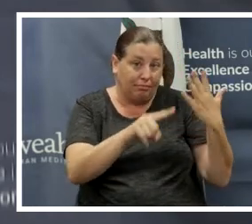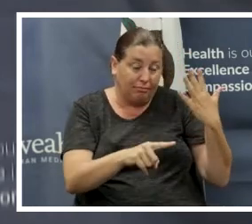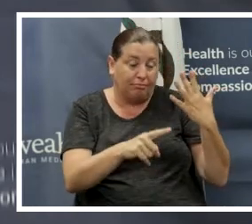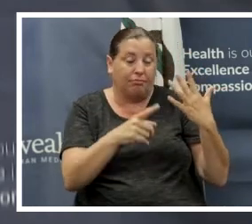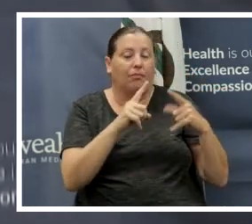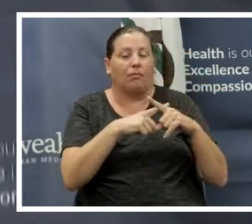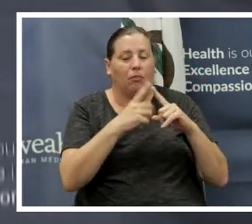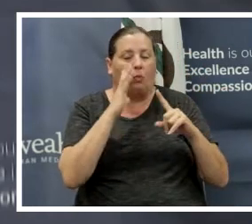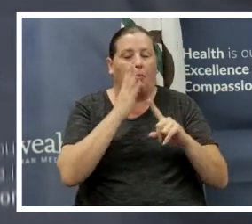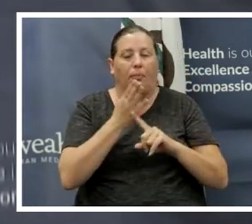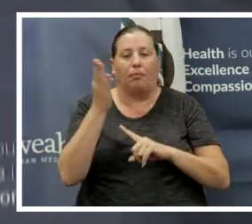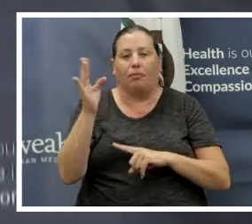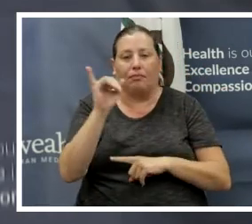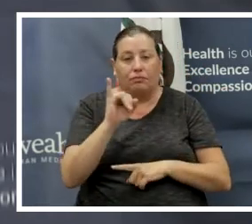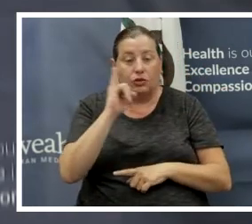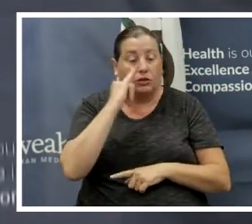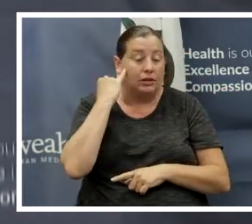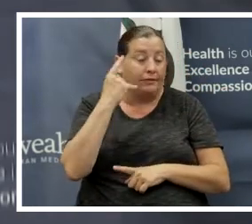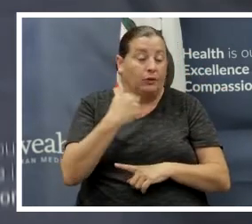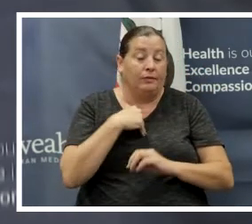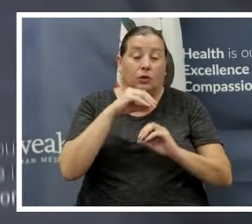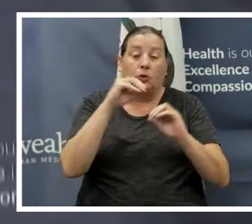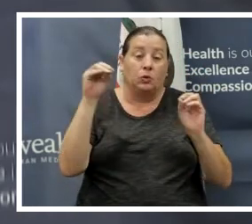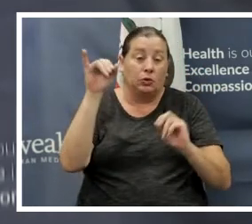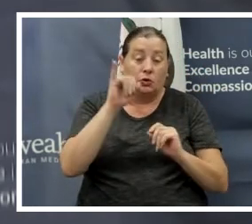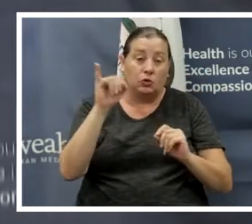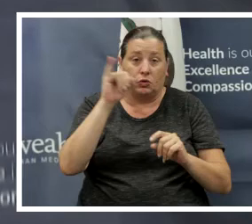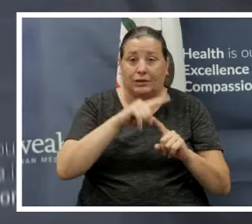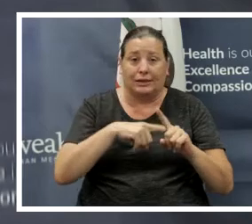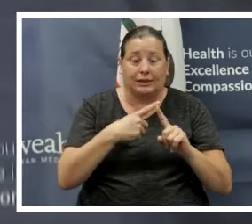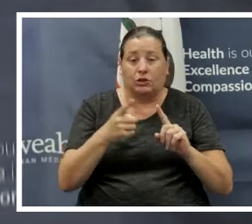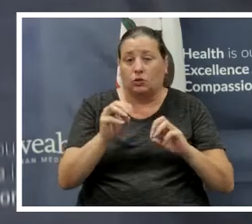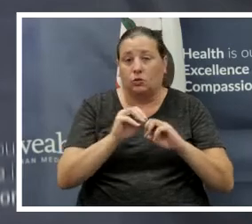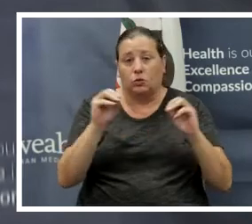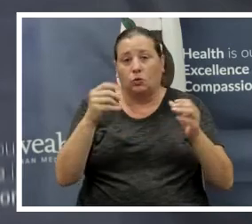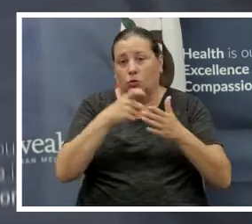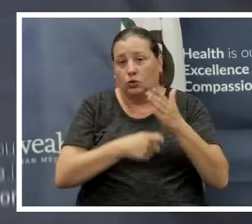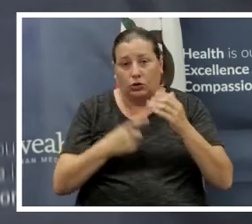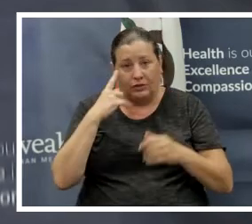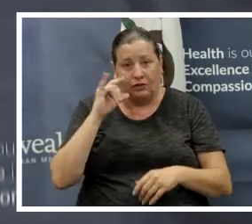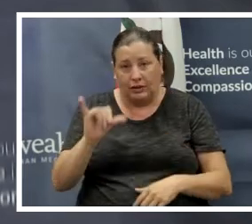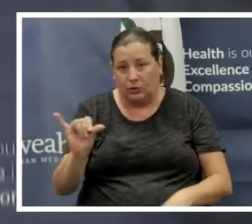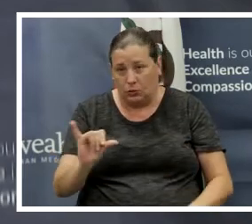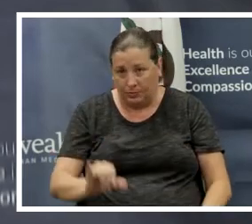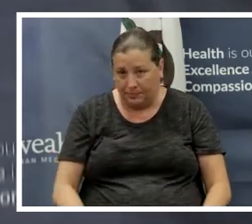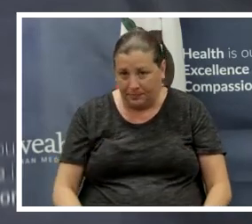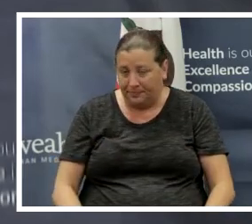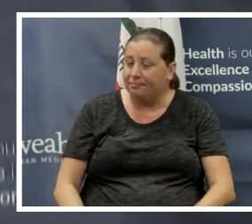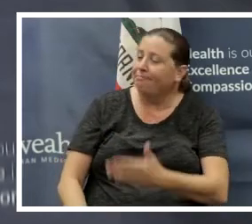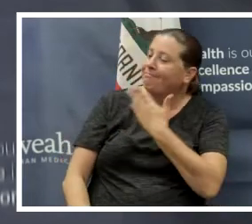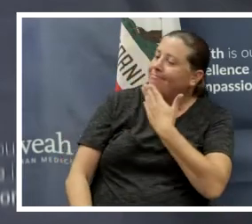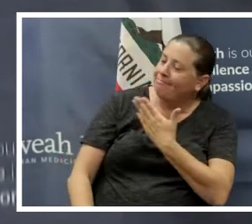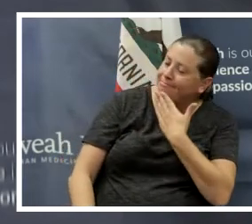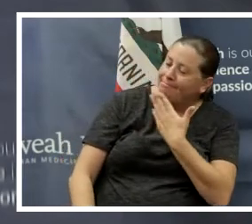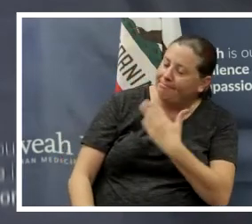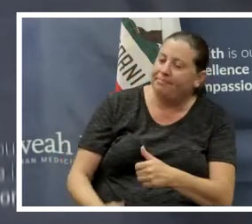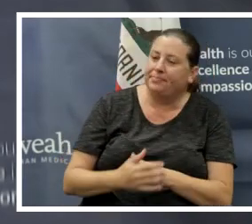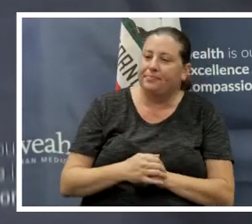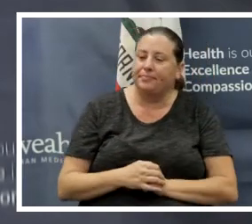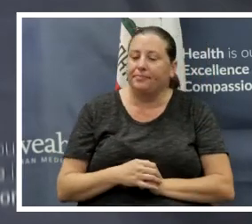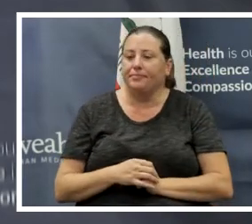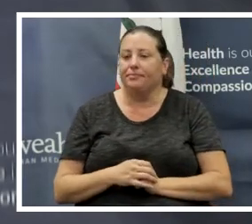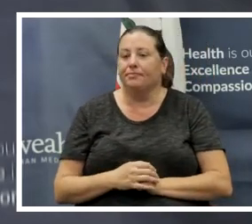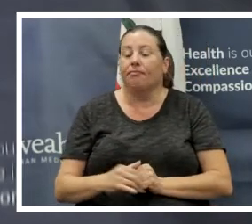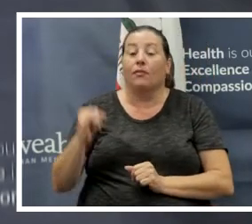bill your insurance. If you're uninsured, then there's no charge for that as well. Okay, thank you. So if you